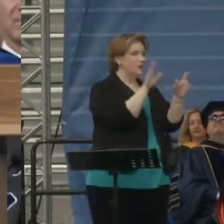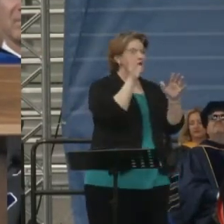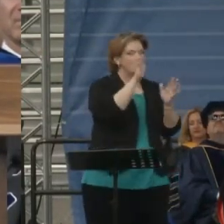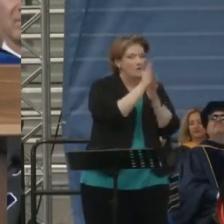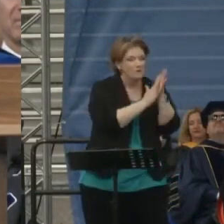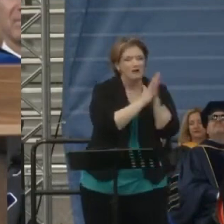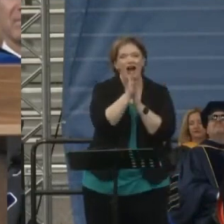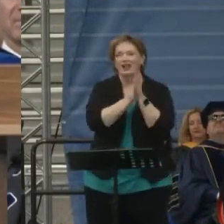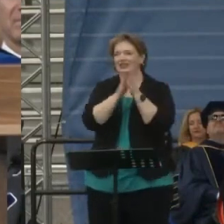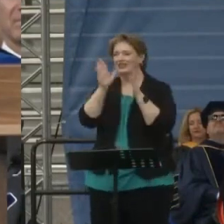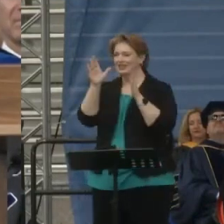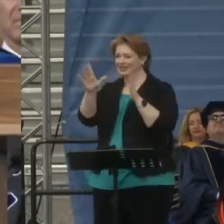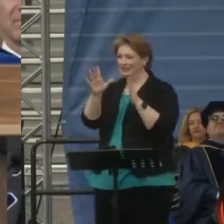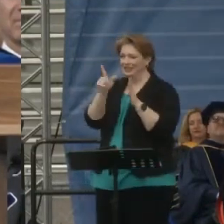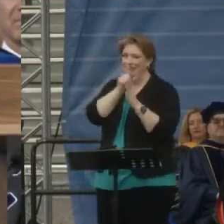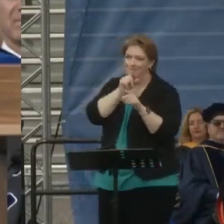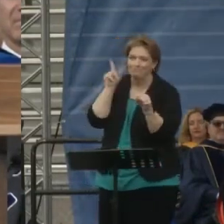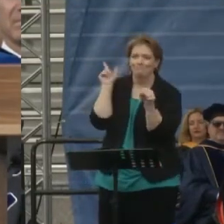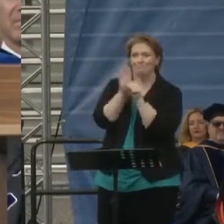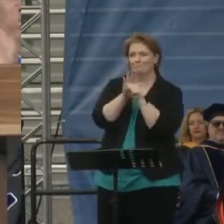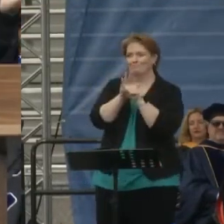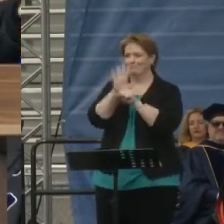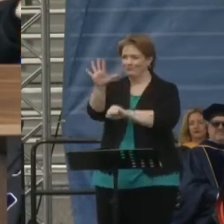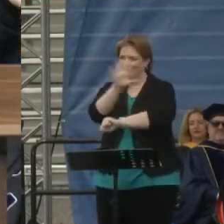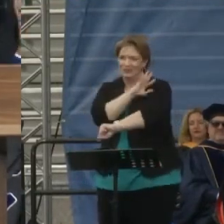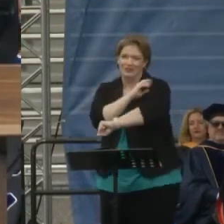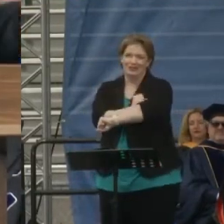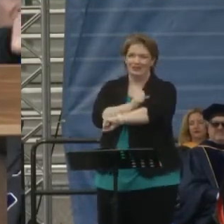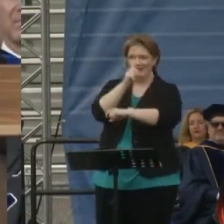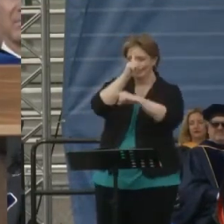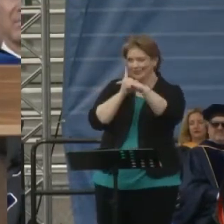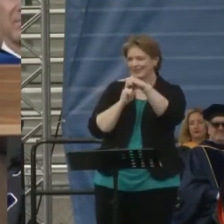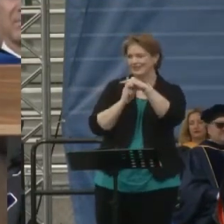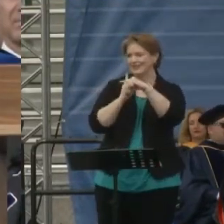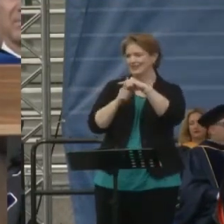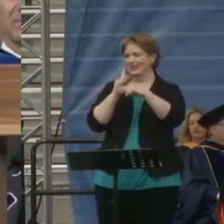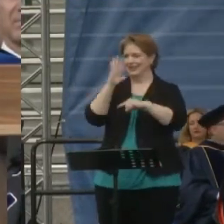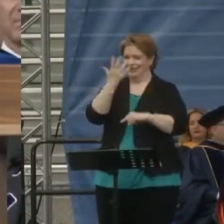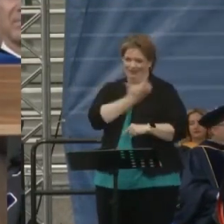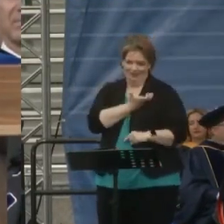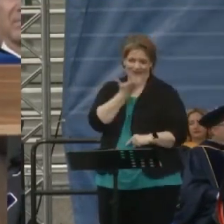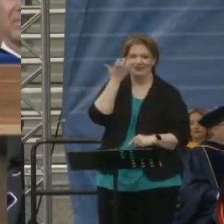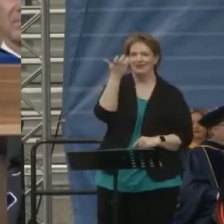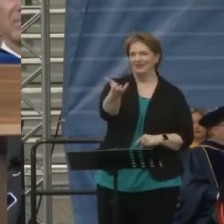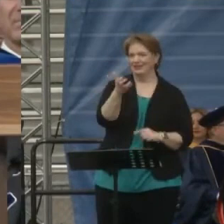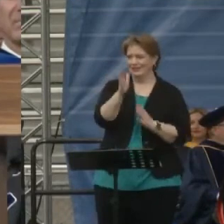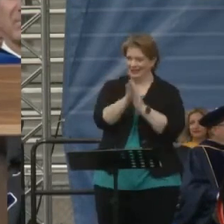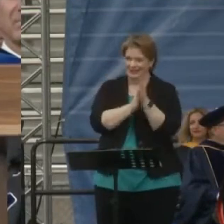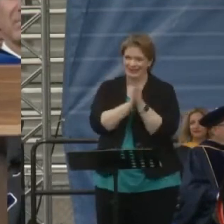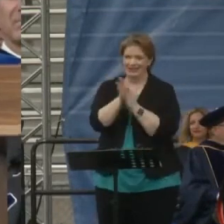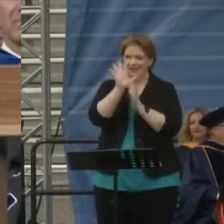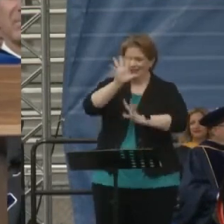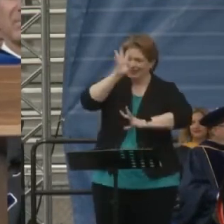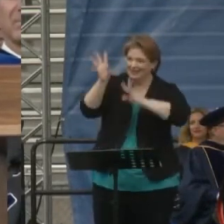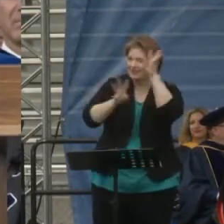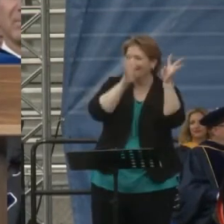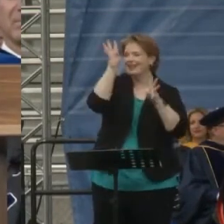We need your energy. We need your heart. We need your creativity.